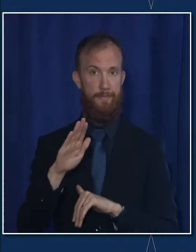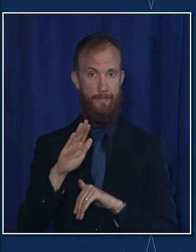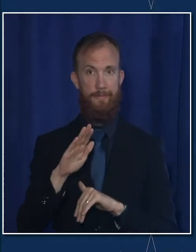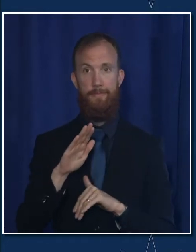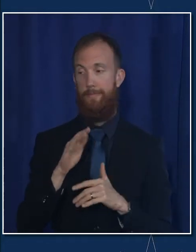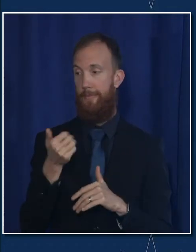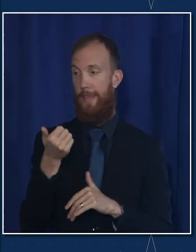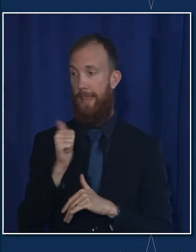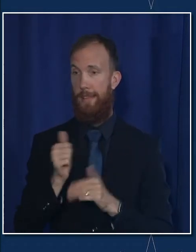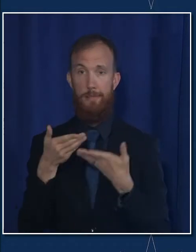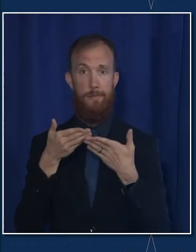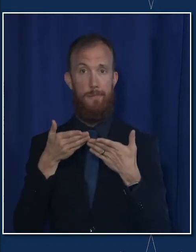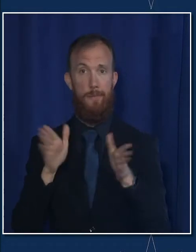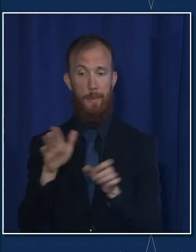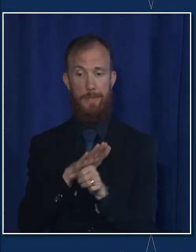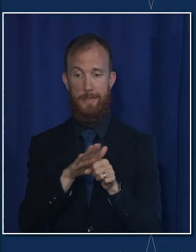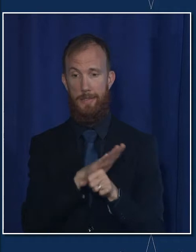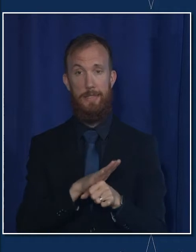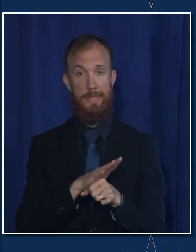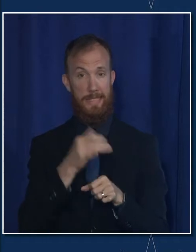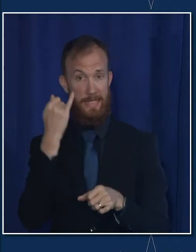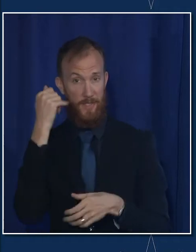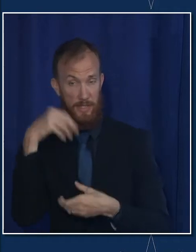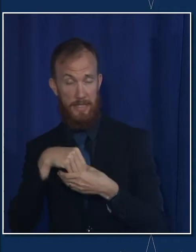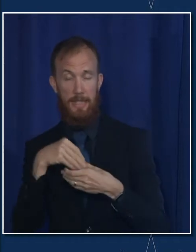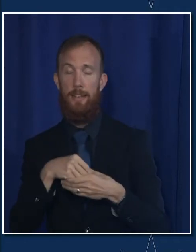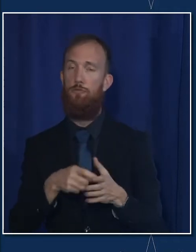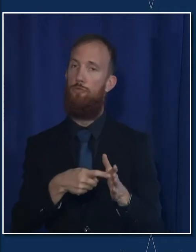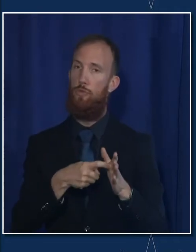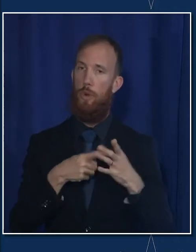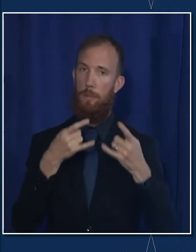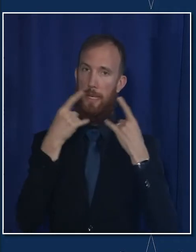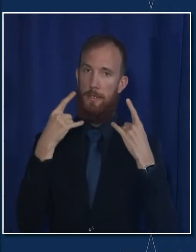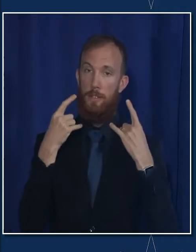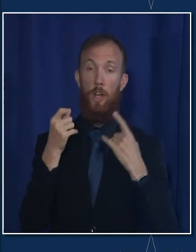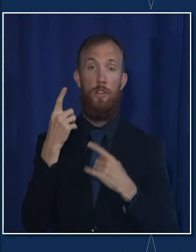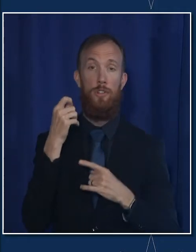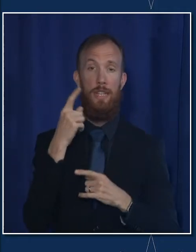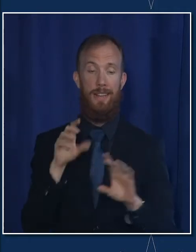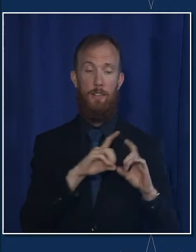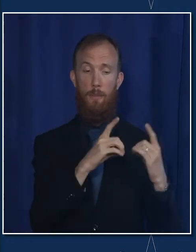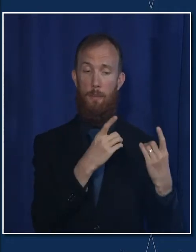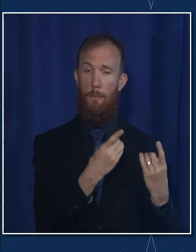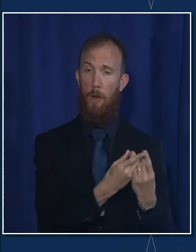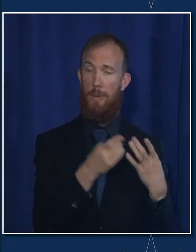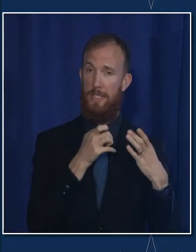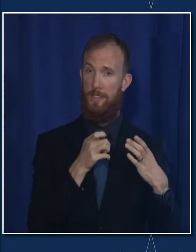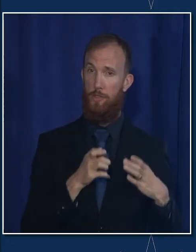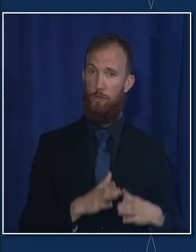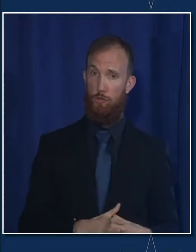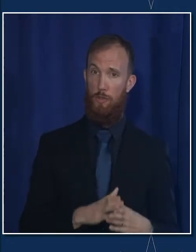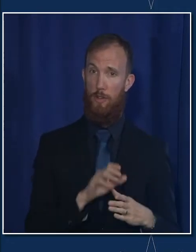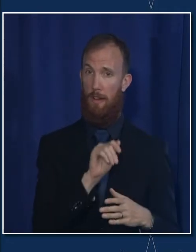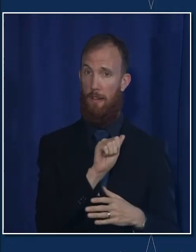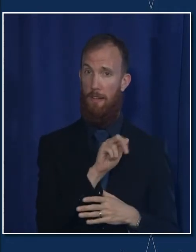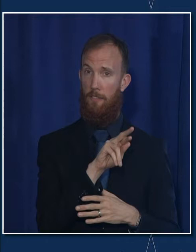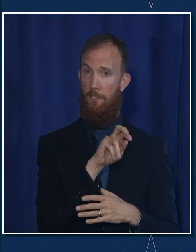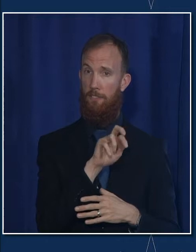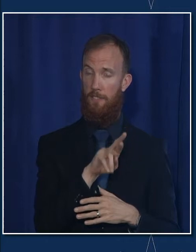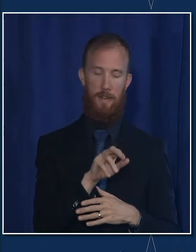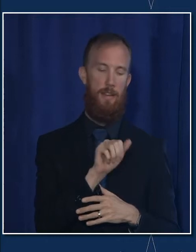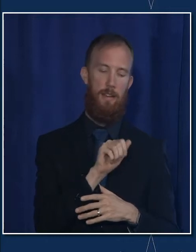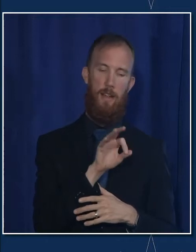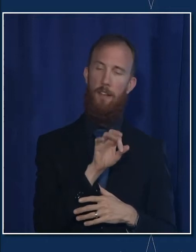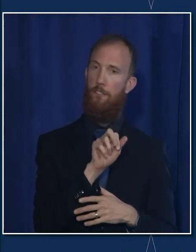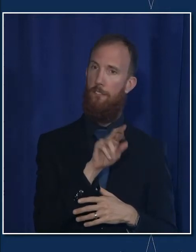all indoor public settings. I wanted to note that the Department of Business Affairs and Consumer Protection is definitely enforcing this mandate, including